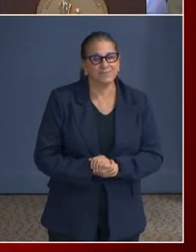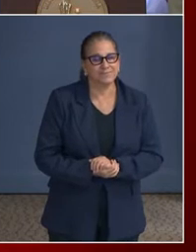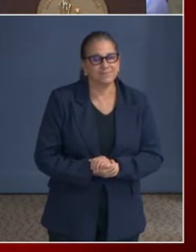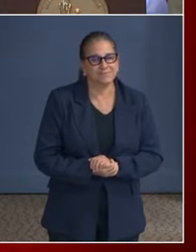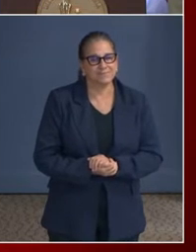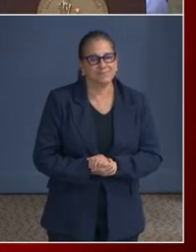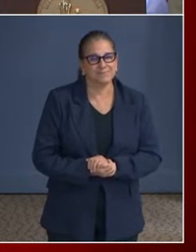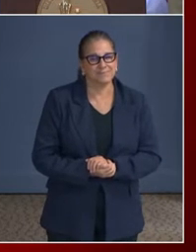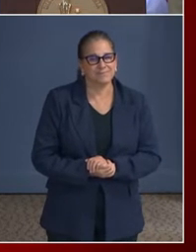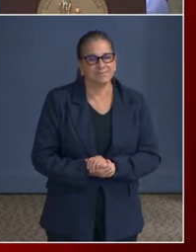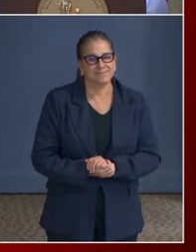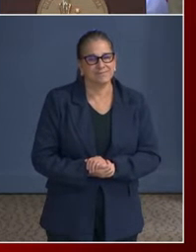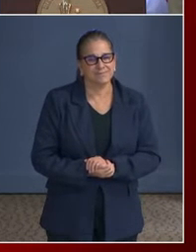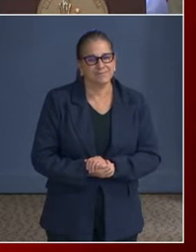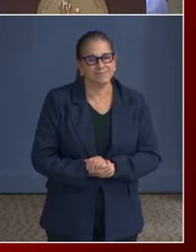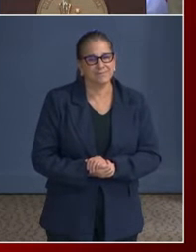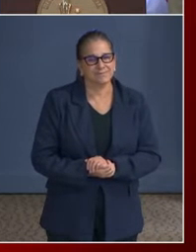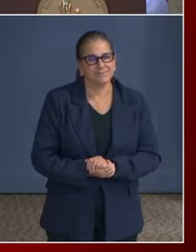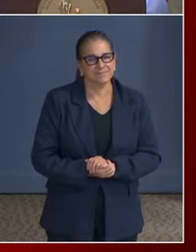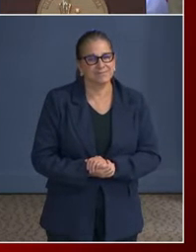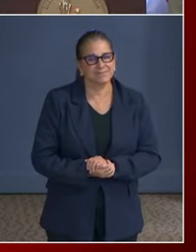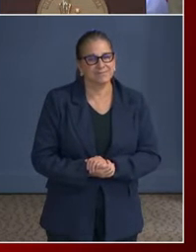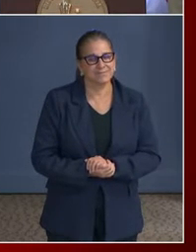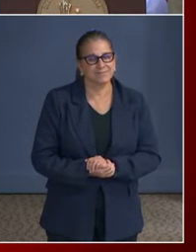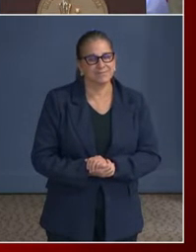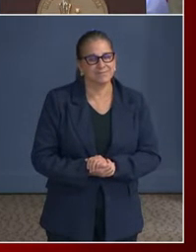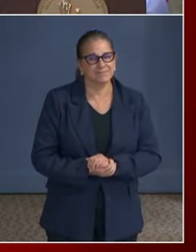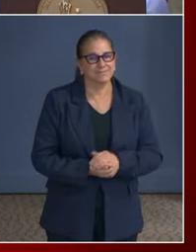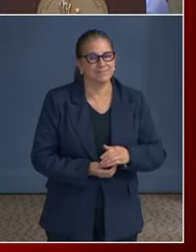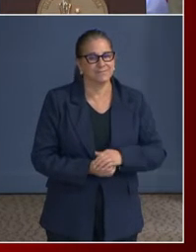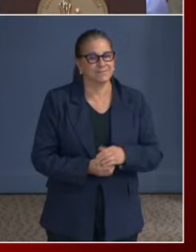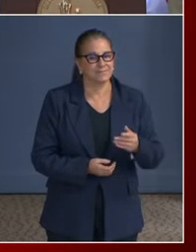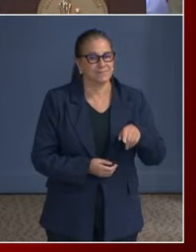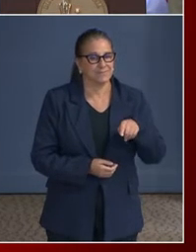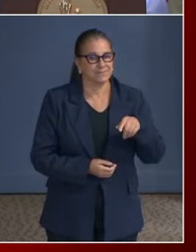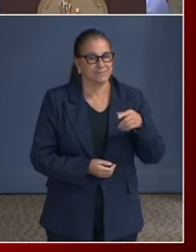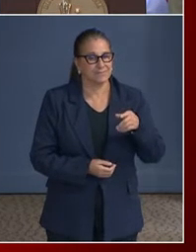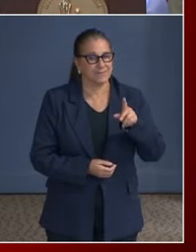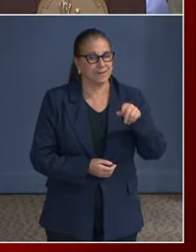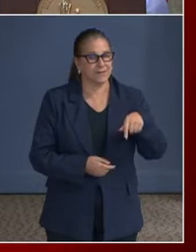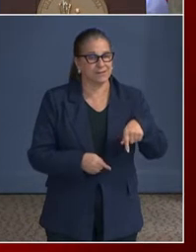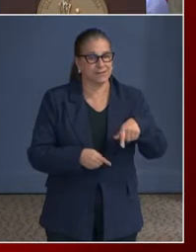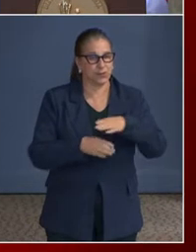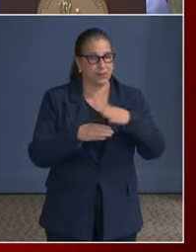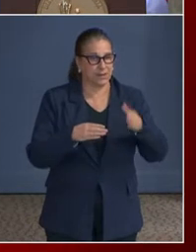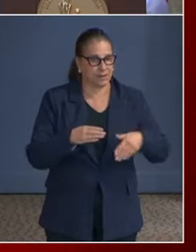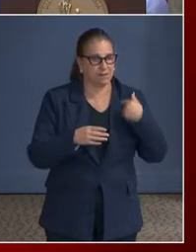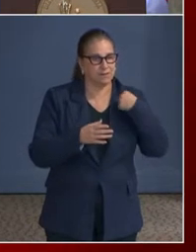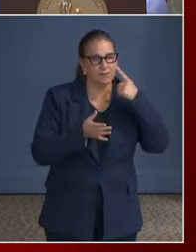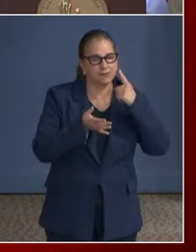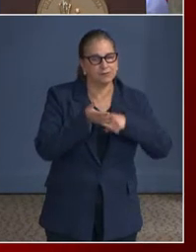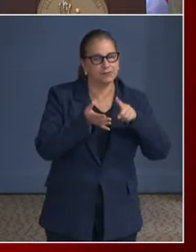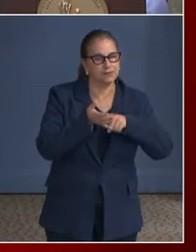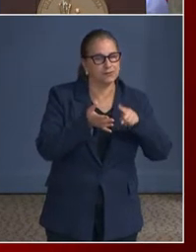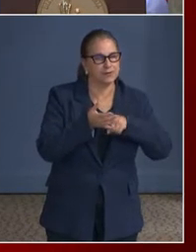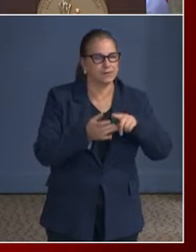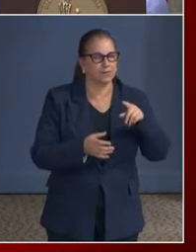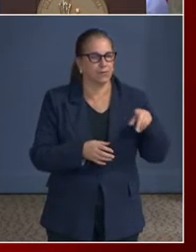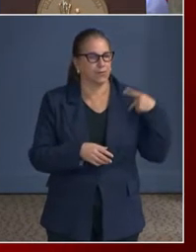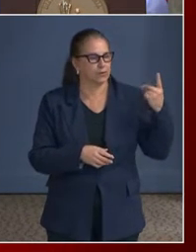was also out with the leadership of DC Water as well as members of my